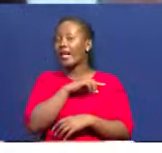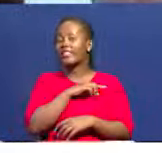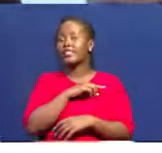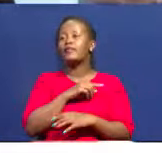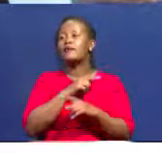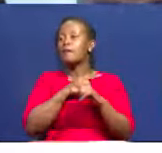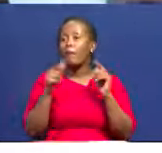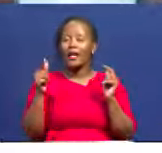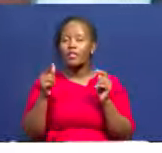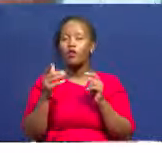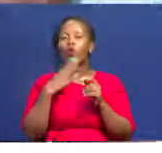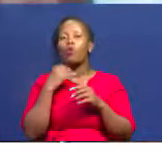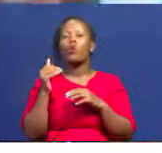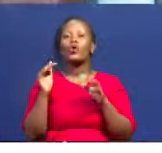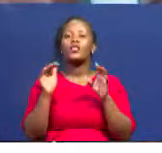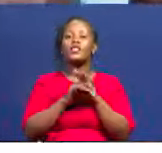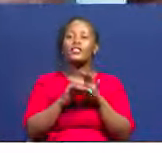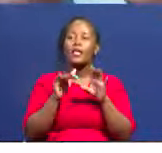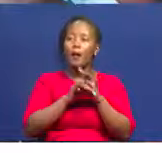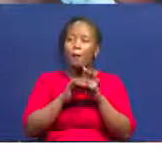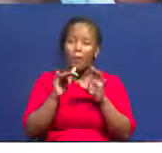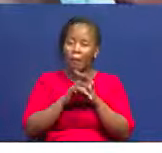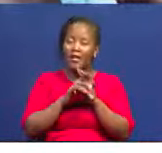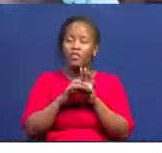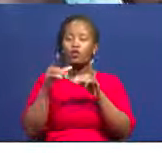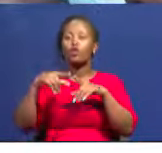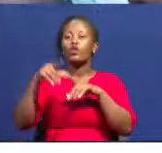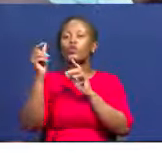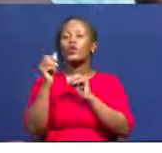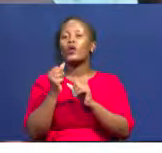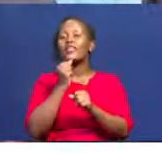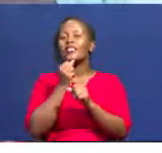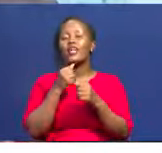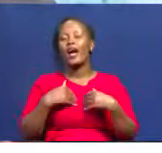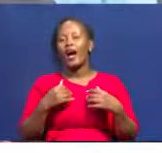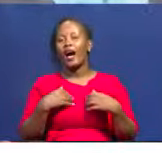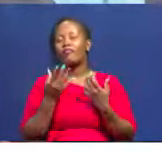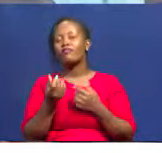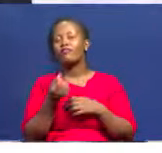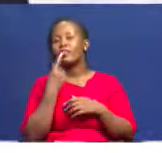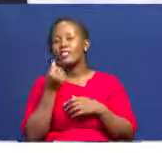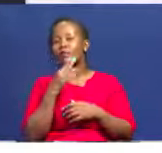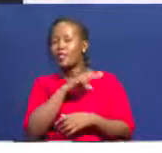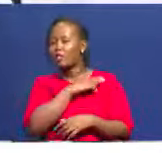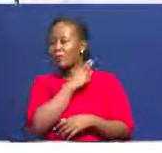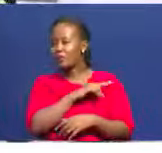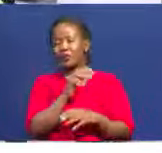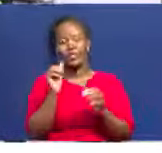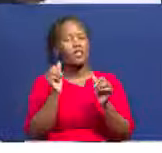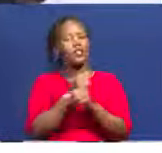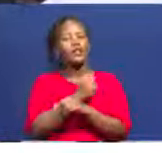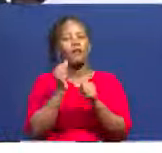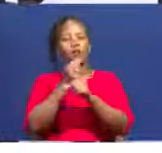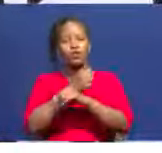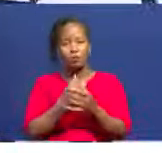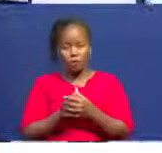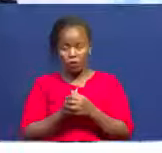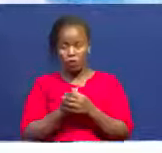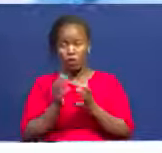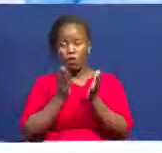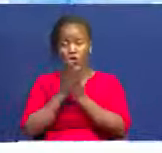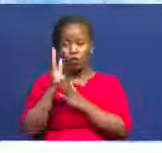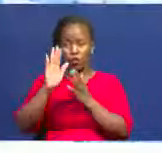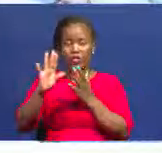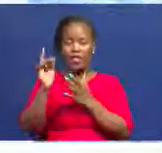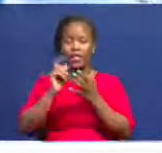want our members to go and do medical diagnosis in hospitals. Kupitia kwa katibu wao Pius Nyakundi